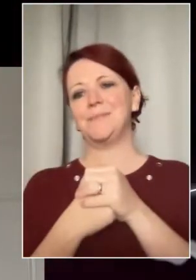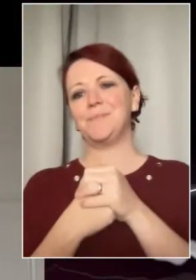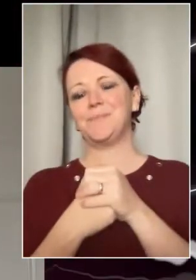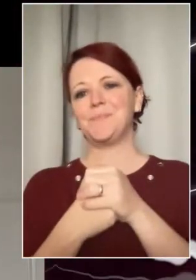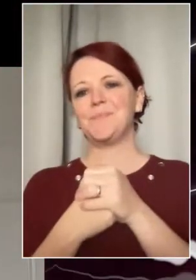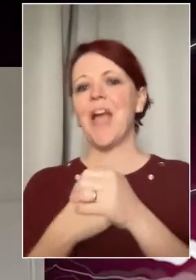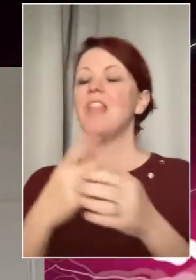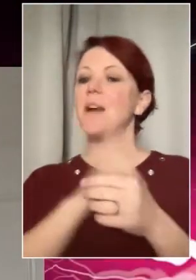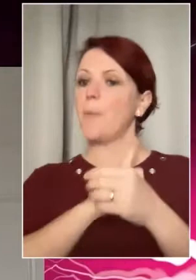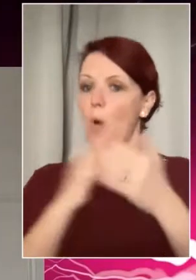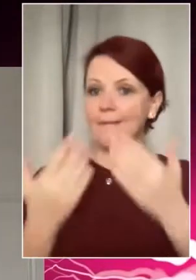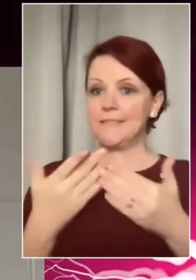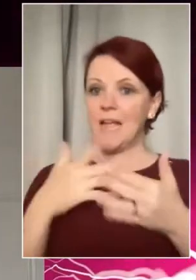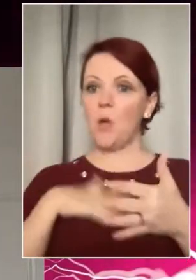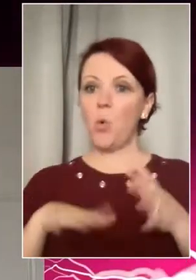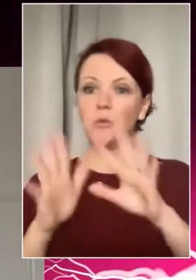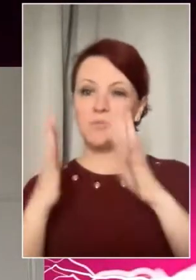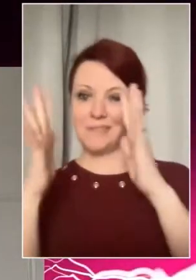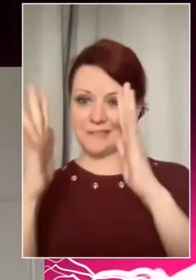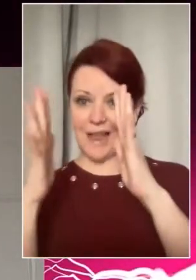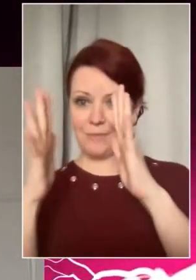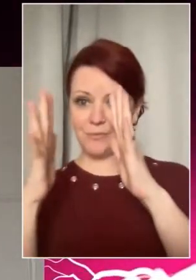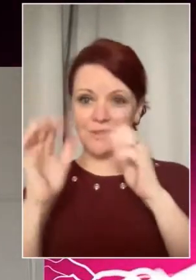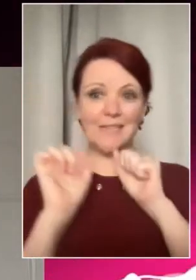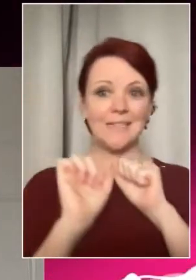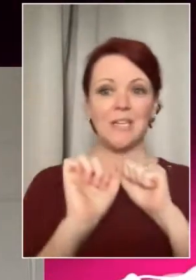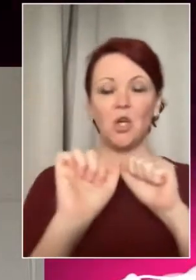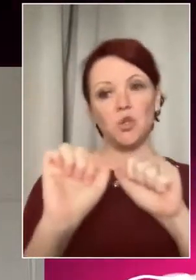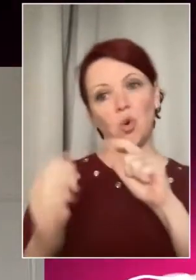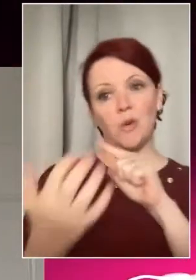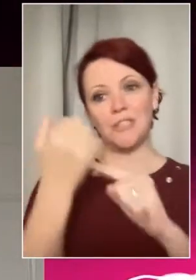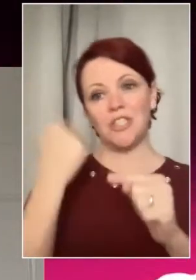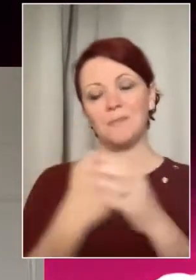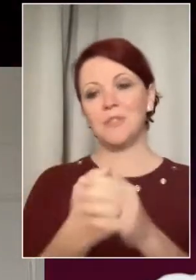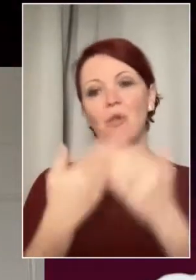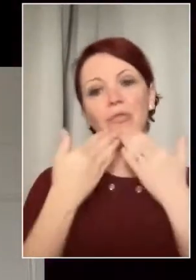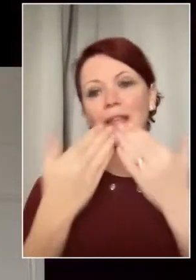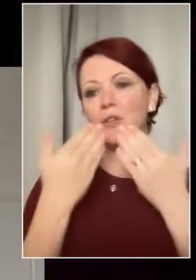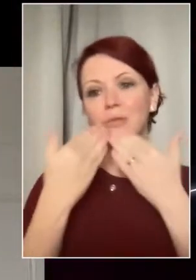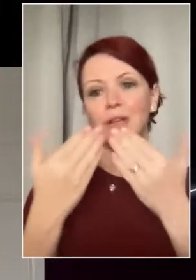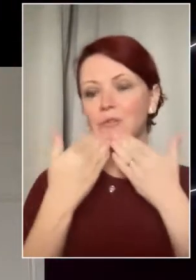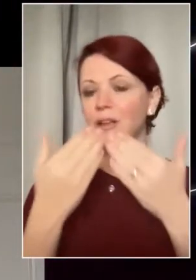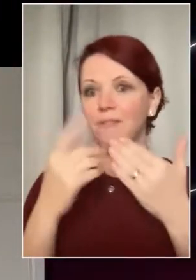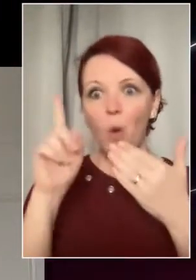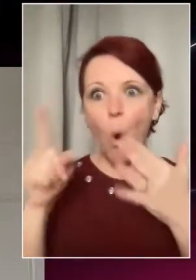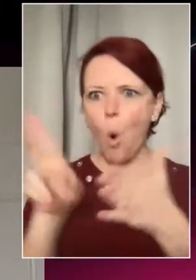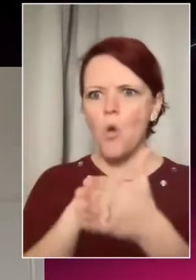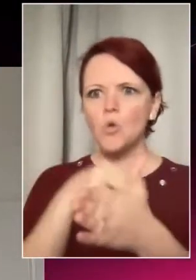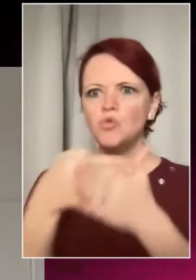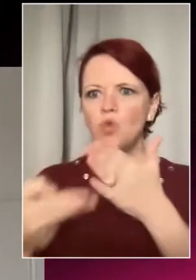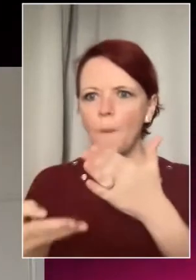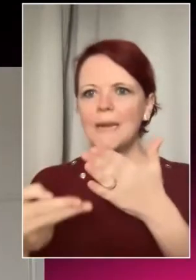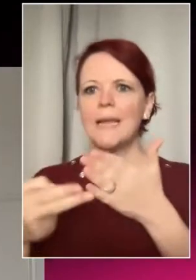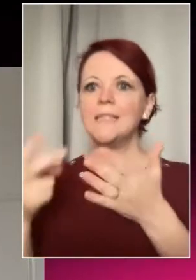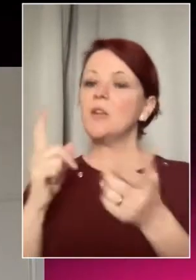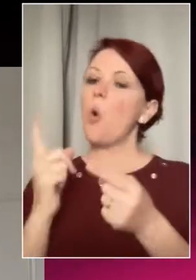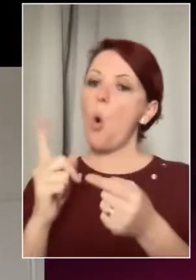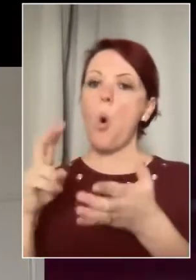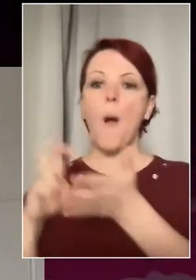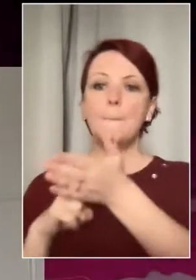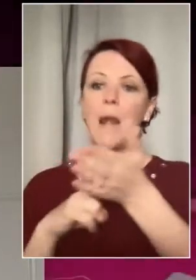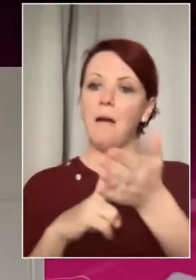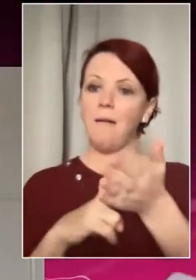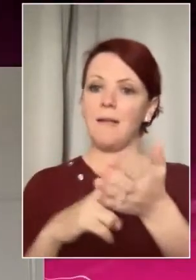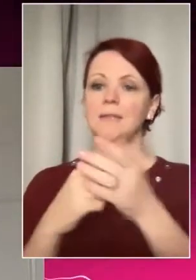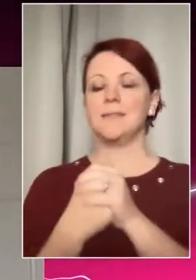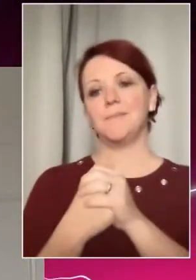your accomplishments and achievements. So thank you to everyone who applied for the awards or nominated their fantastic apprentices